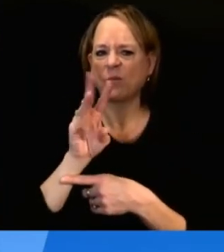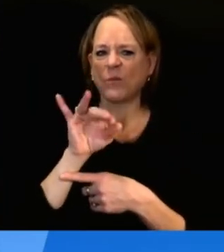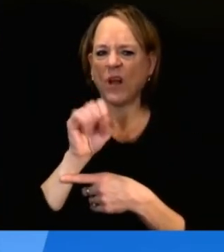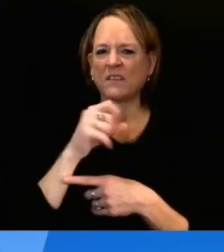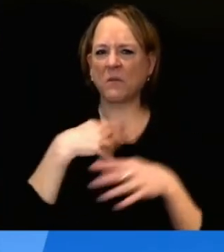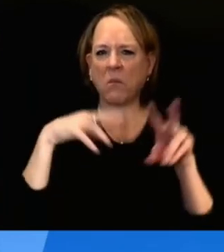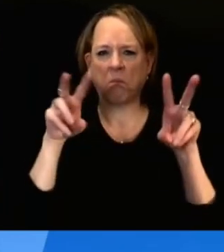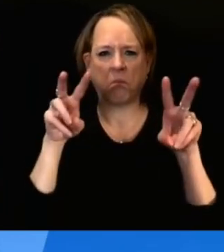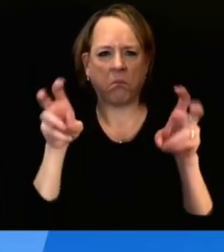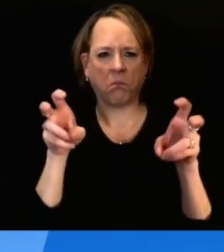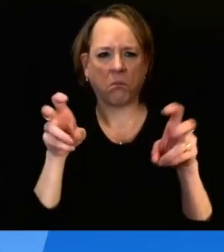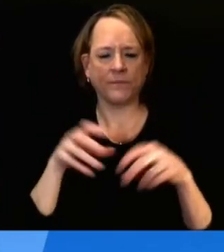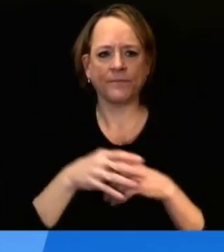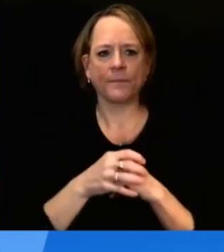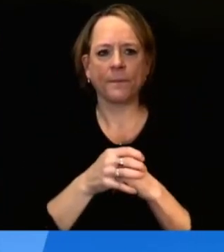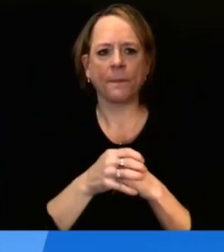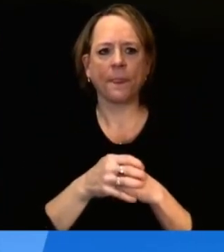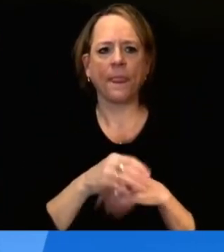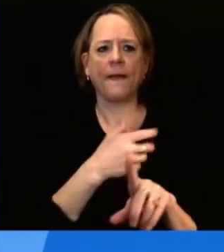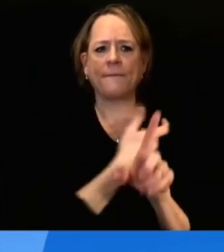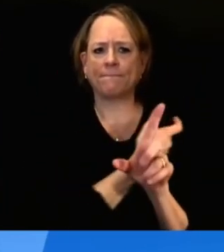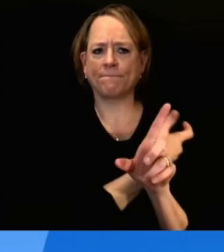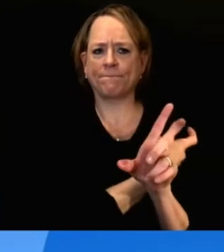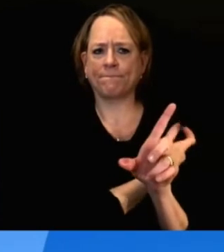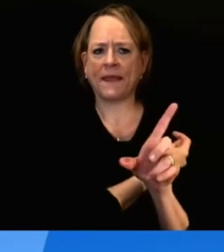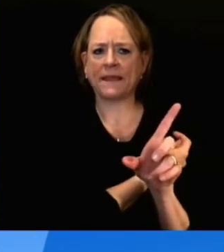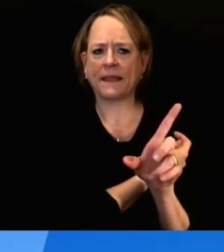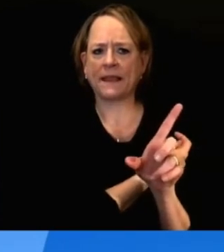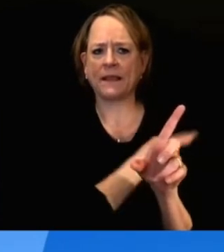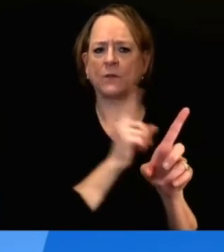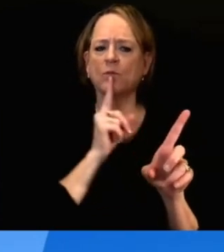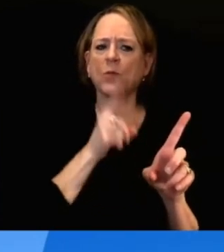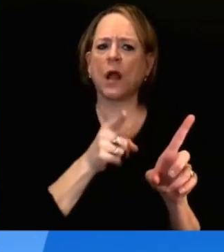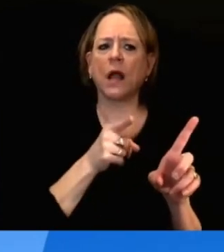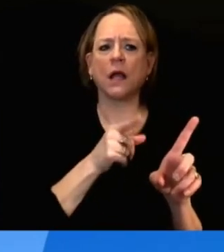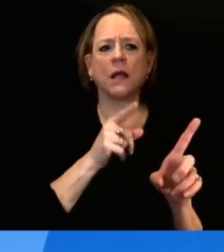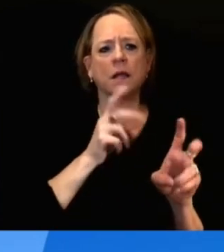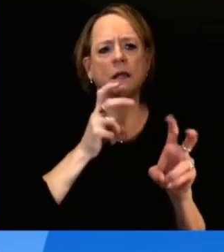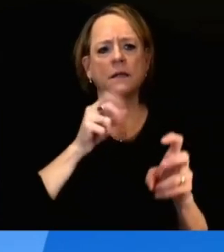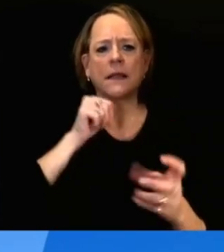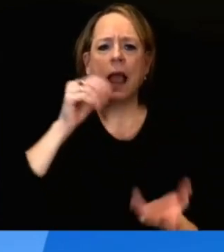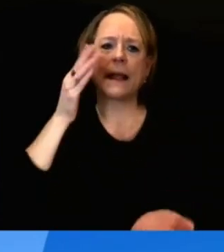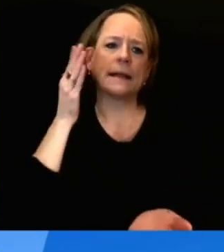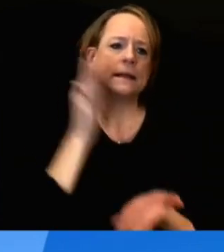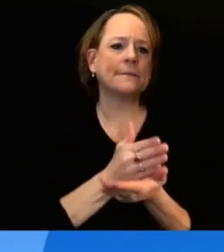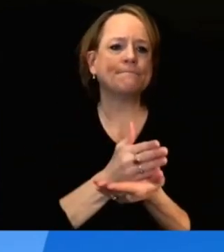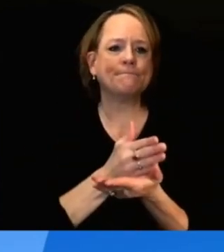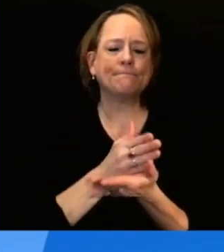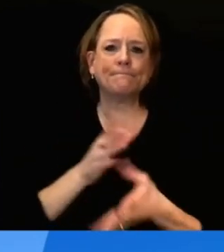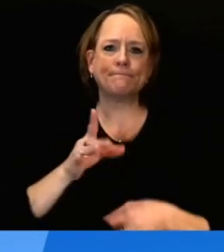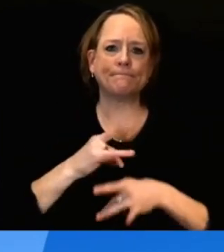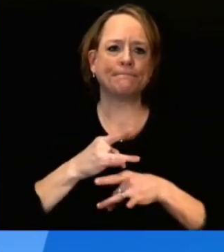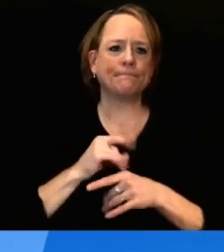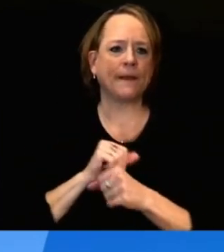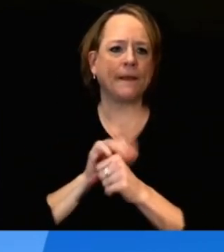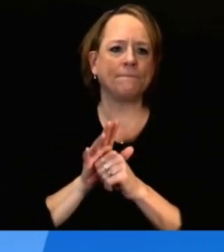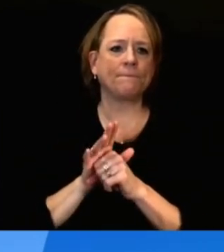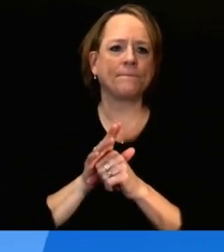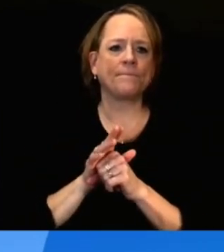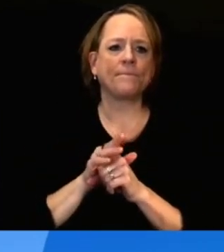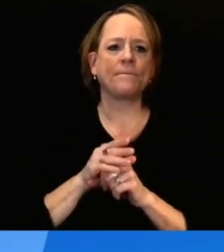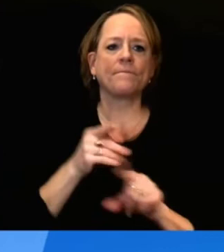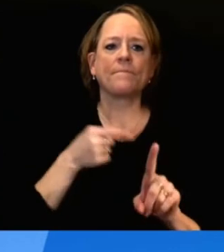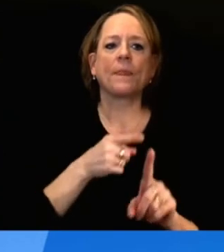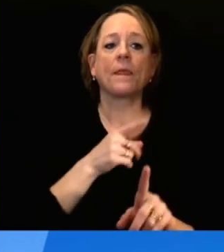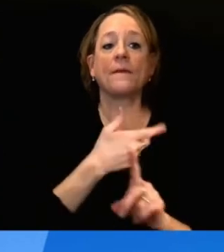infection, that the goal of the vaccine is not to keep you from ever getting anything, that it is to keep you alive. And it's like